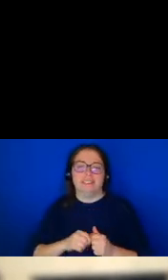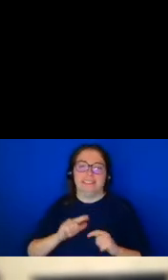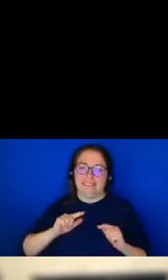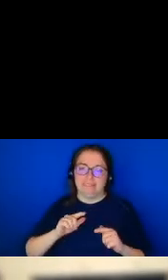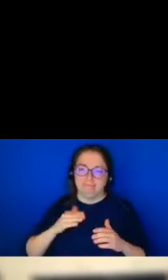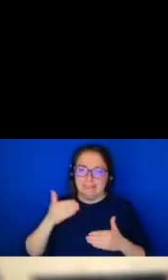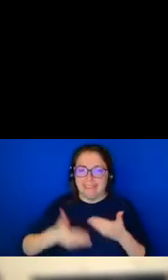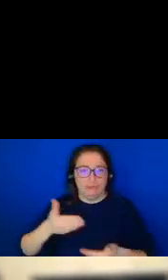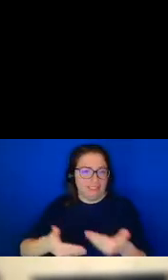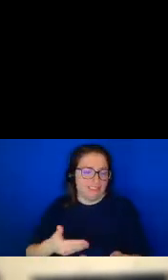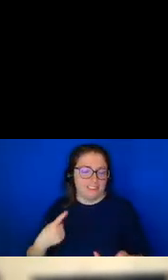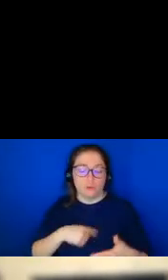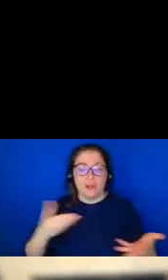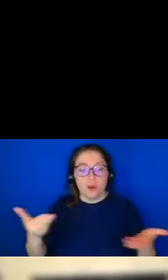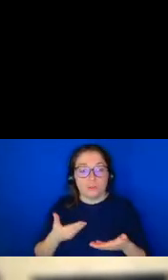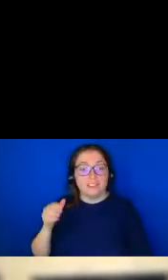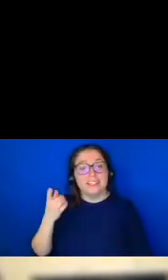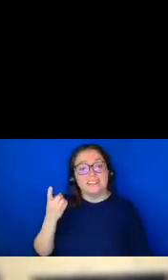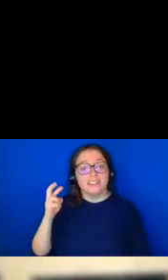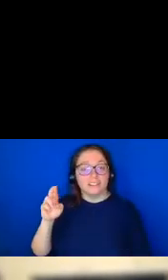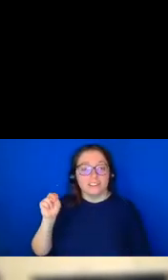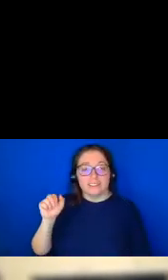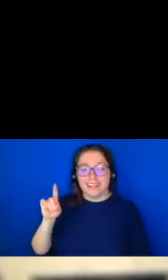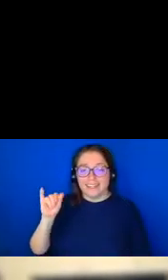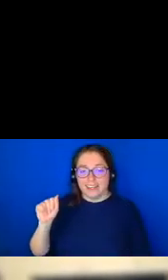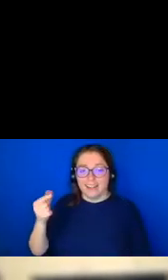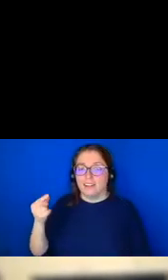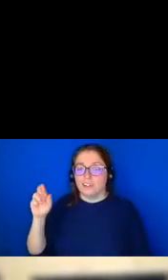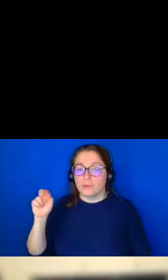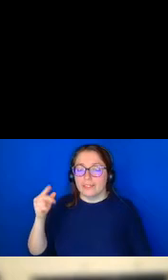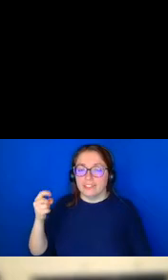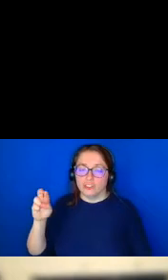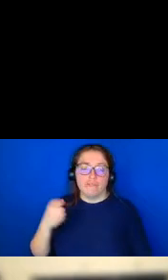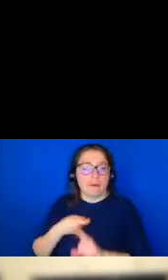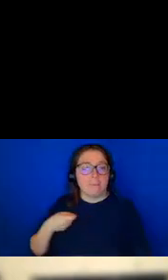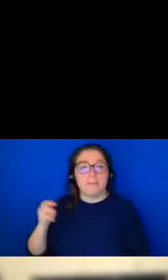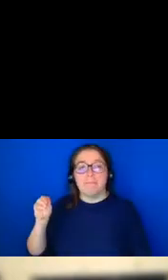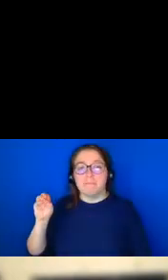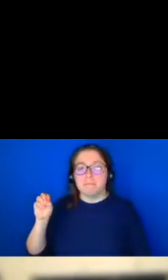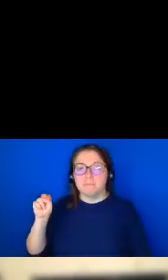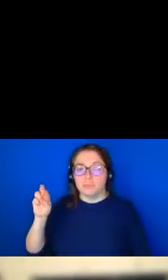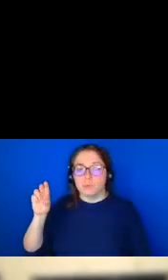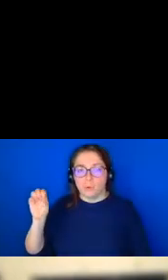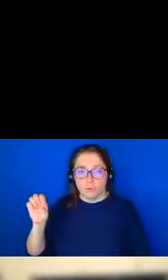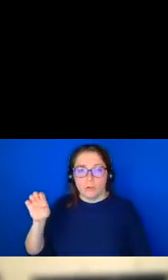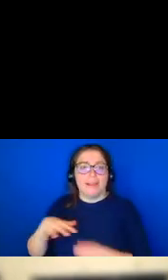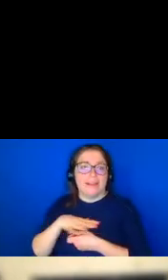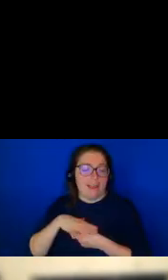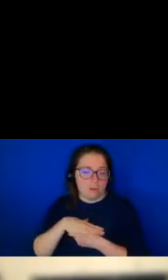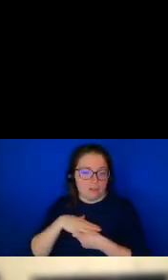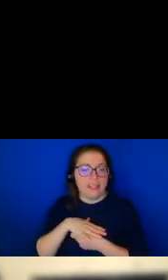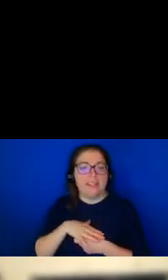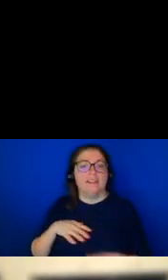be hosting Dr. Nadia Granger from the Monroe County Office of the Medical Examiner.